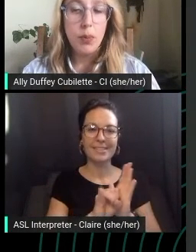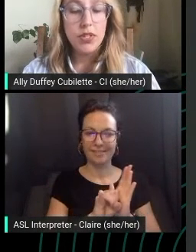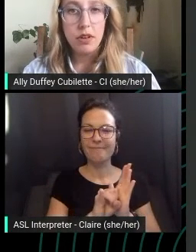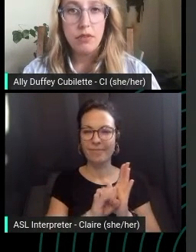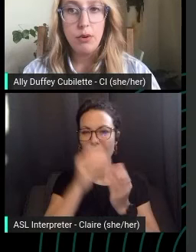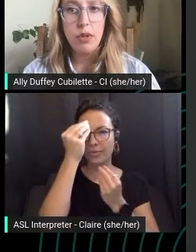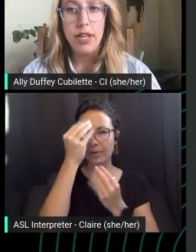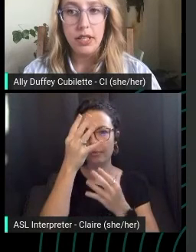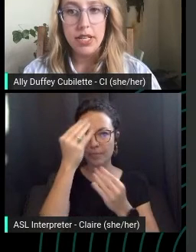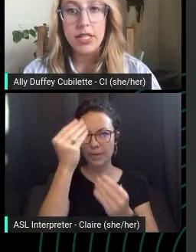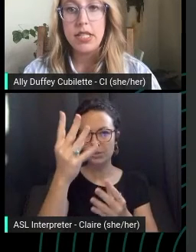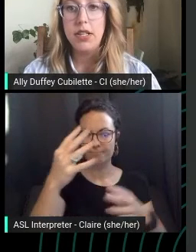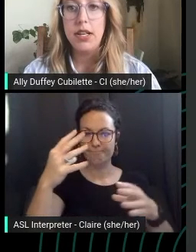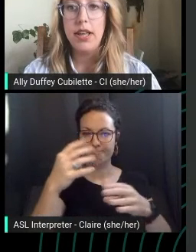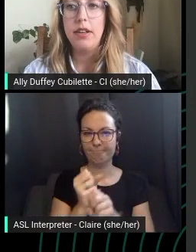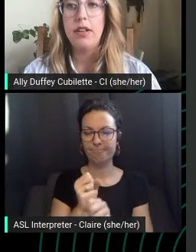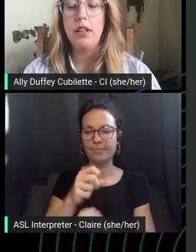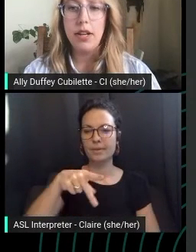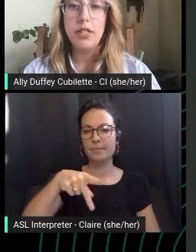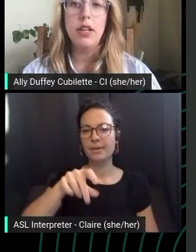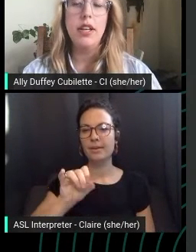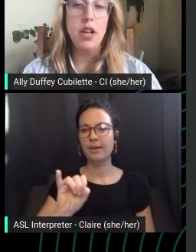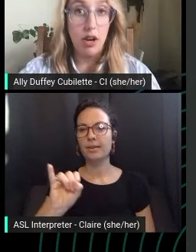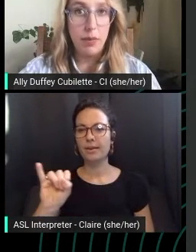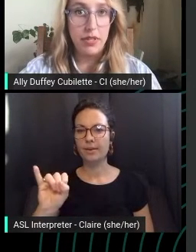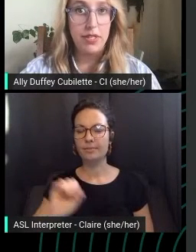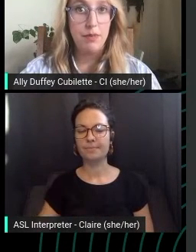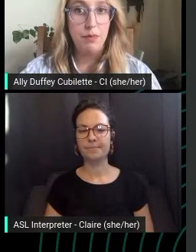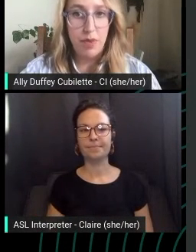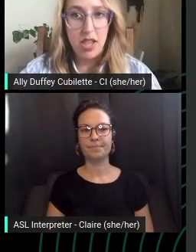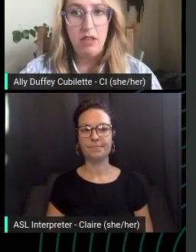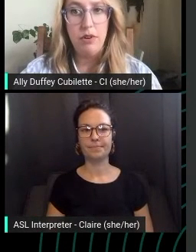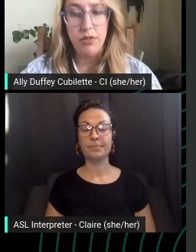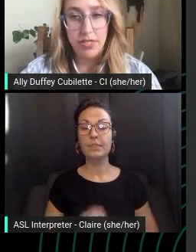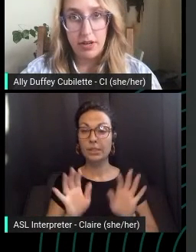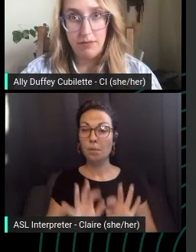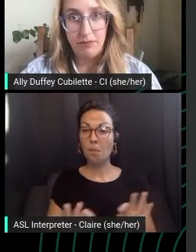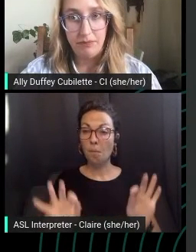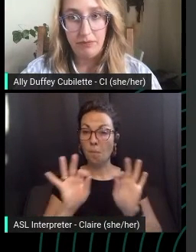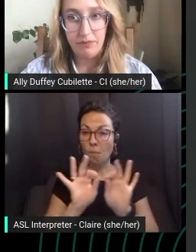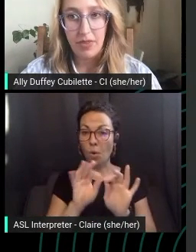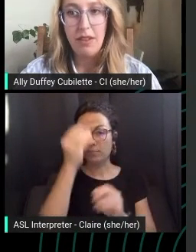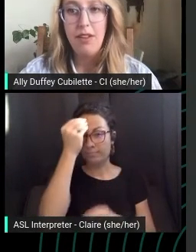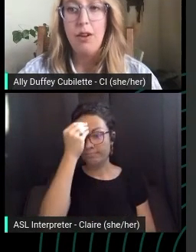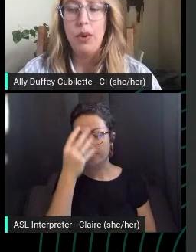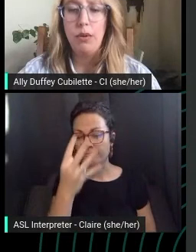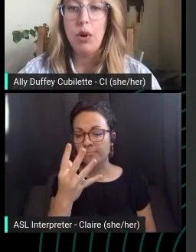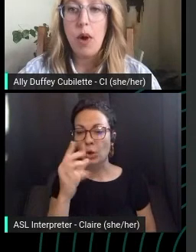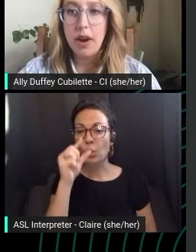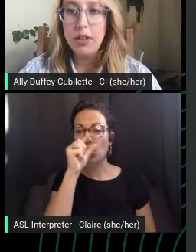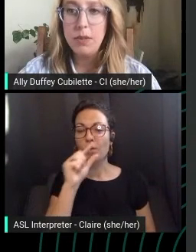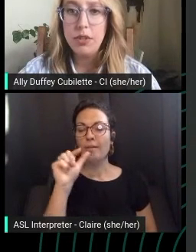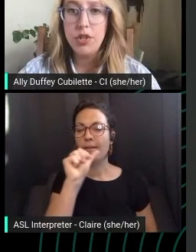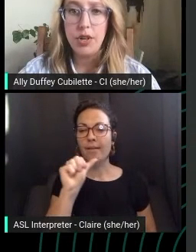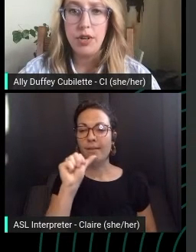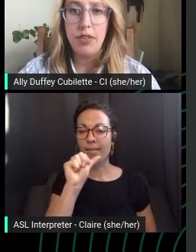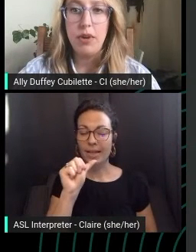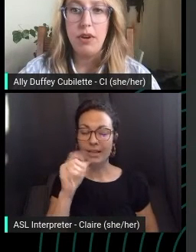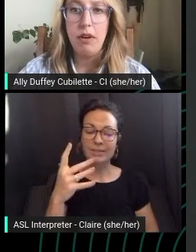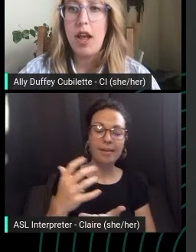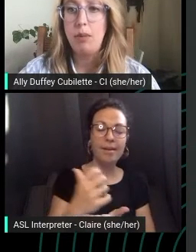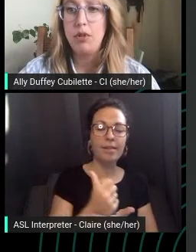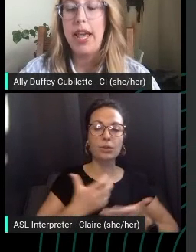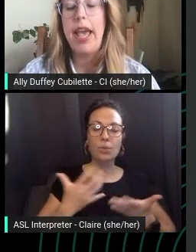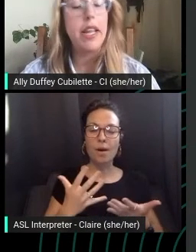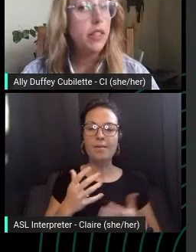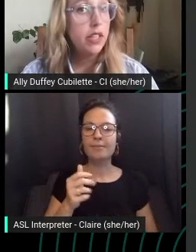the purpose of Google Analytics is to collect anonymous behavioral data. We are required to ensure that we